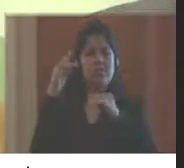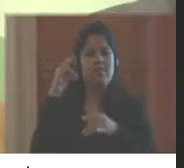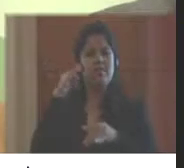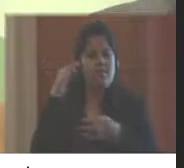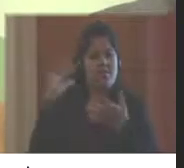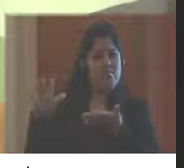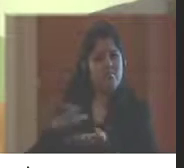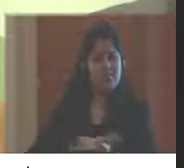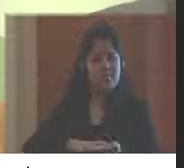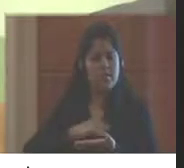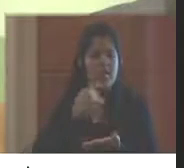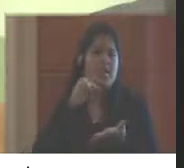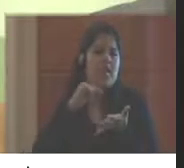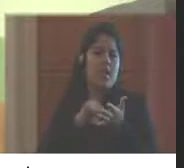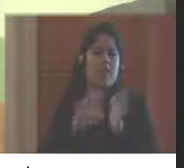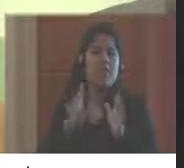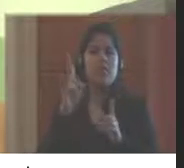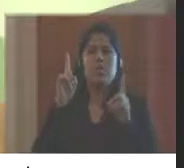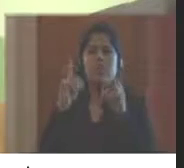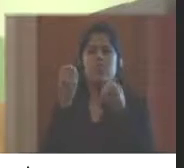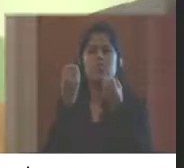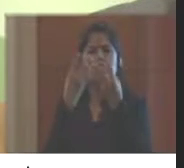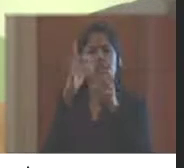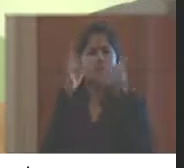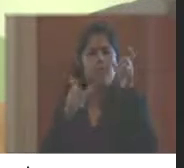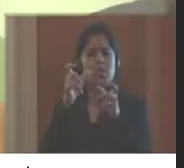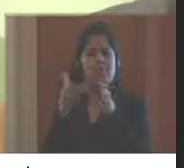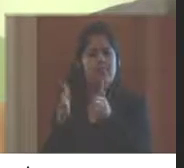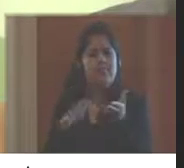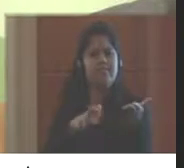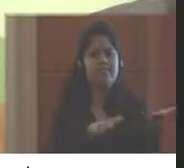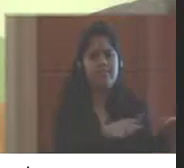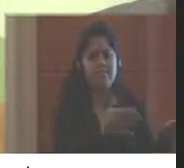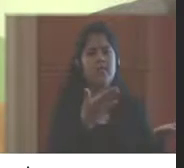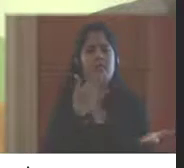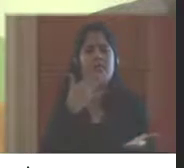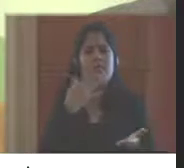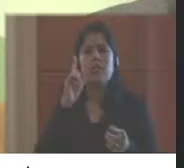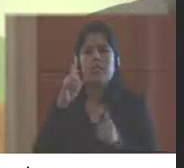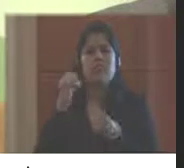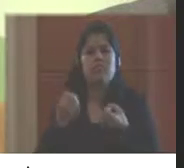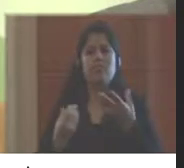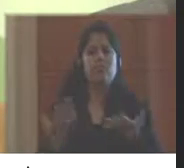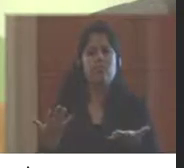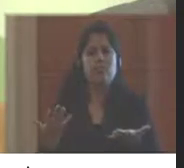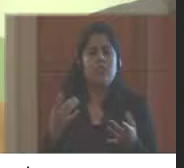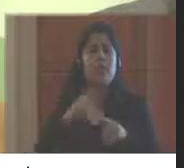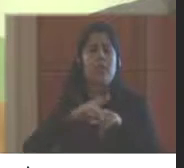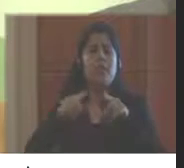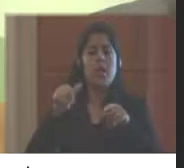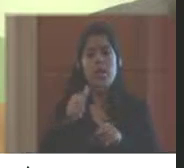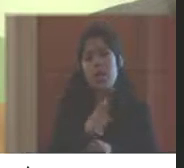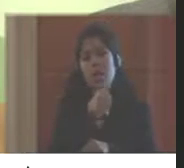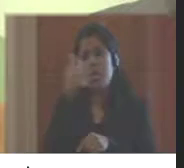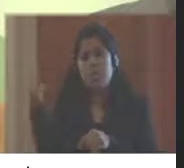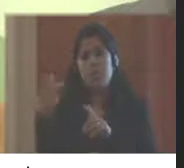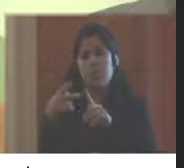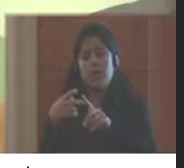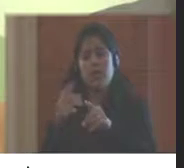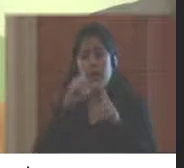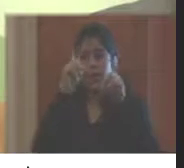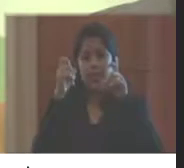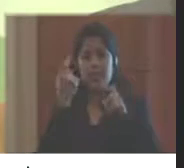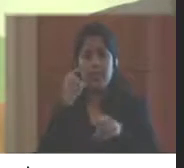even not the unexpected but the expected, we see numbers of victims which of course are not satisfactory.